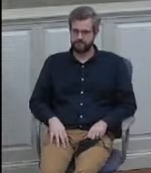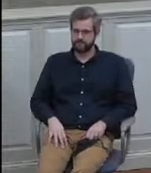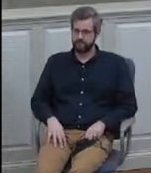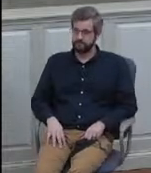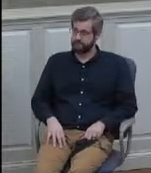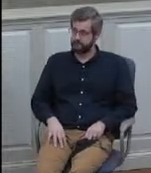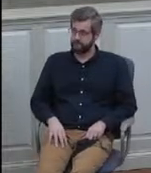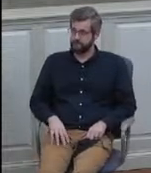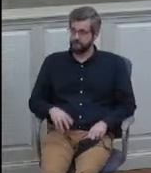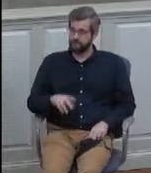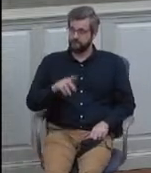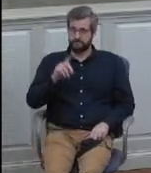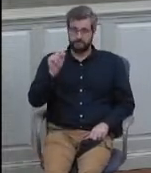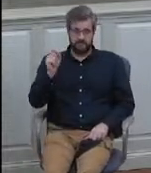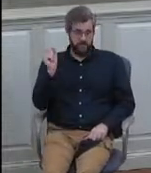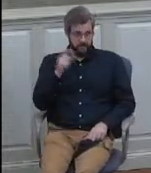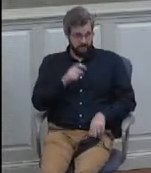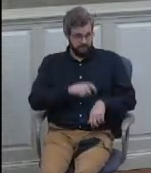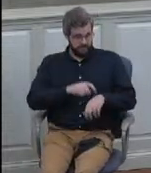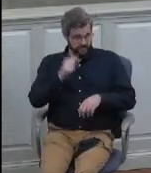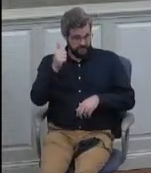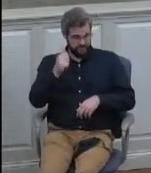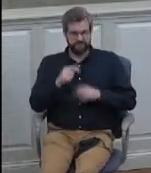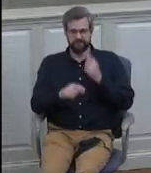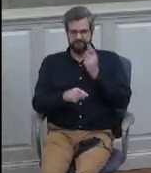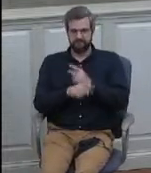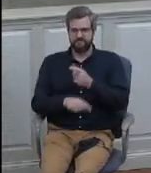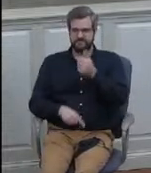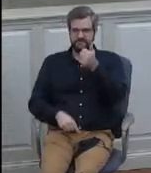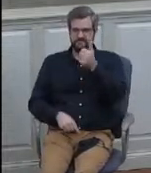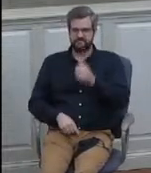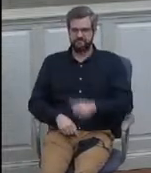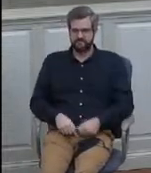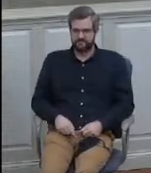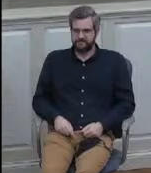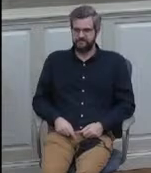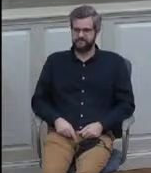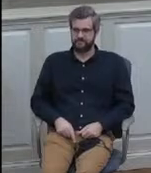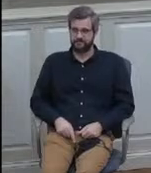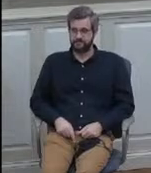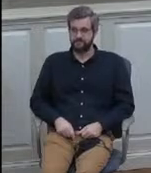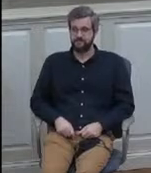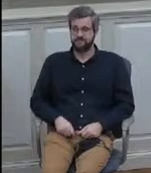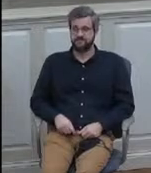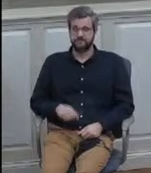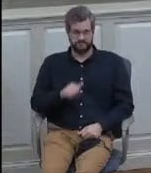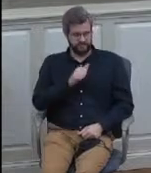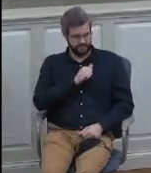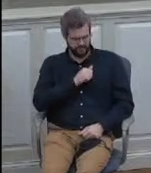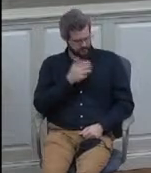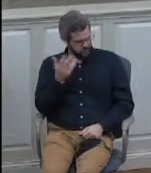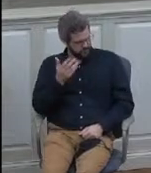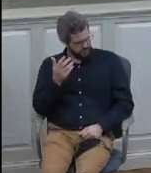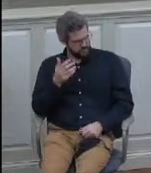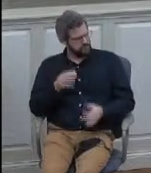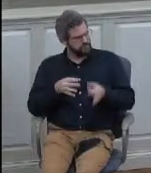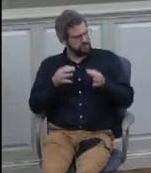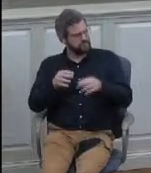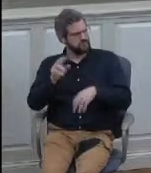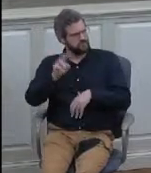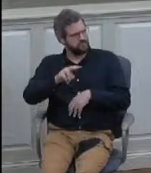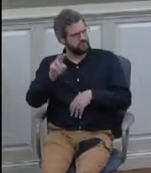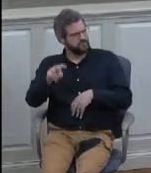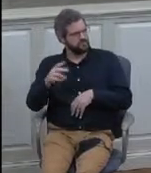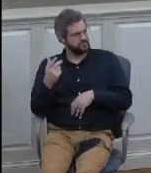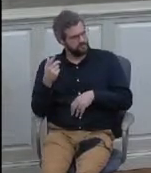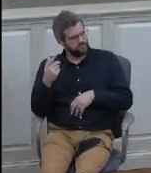Mm-hmm. That would be good. Is that at 10 a.m.? That would be at 10 a.m. as well. Mm-hmm. That'd be good. So move it to the what? The 22nd? Yeah. Yep. Aren't you